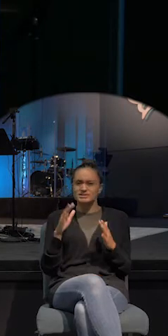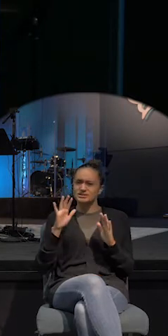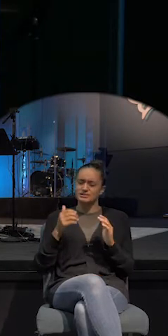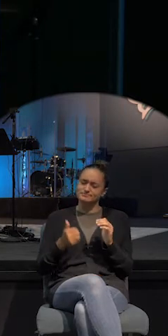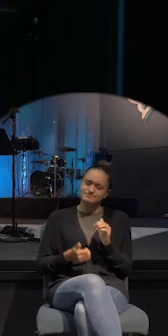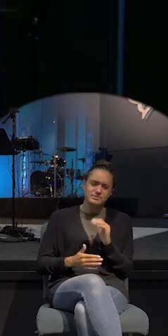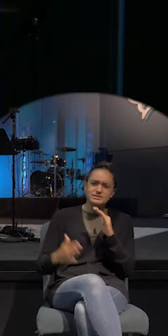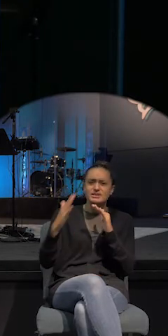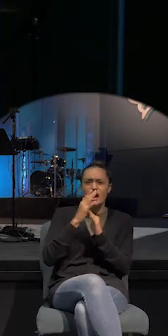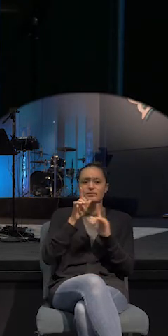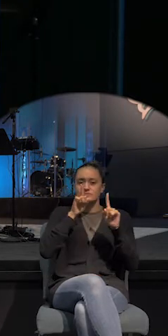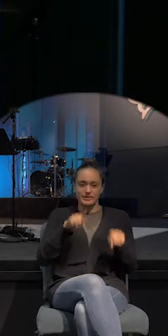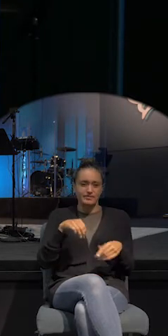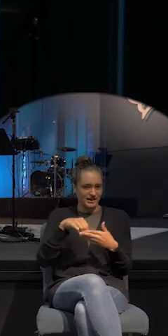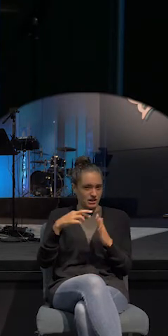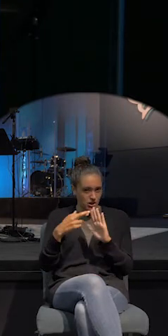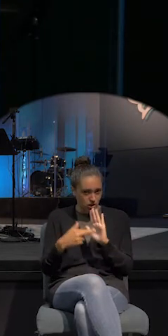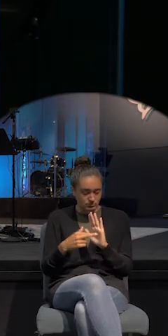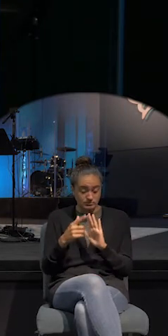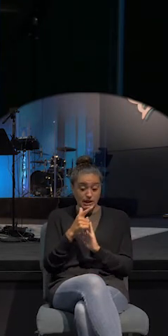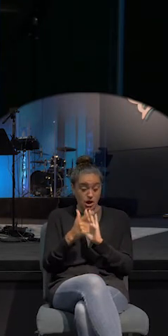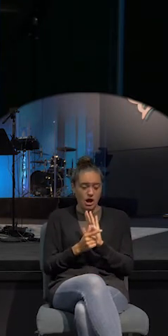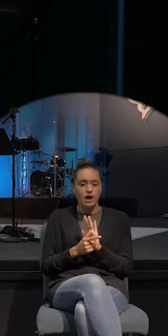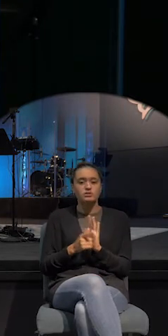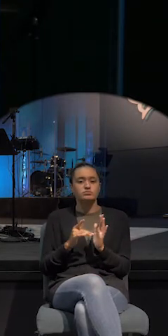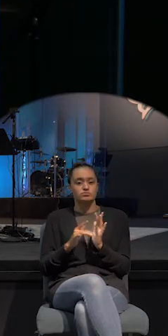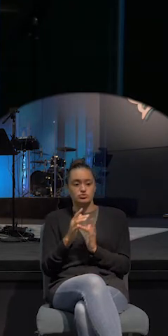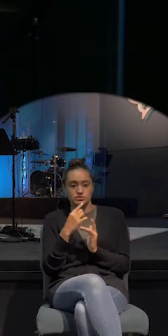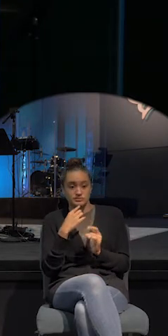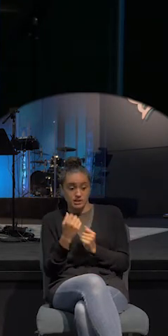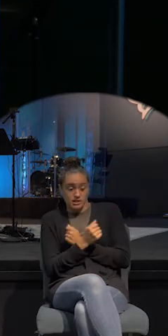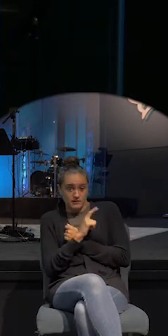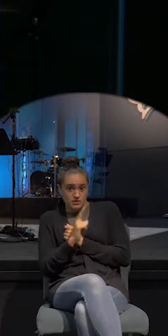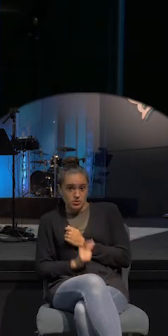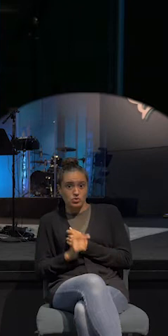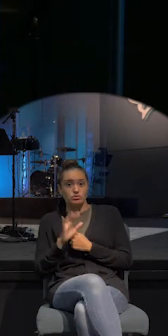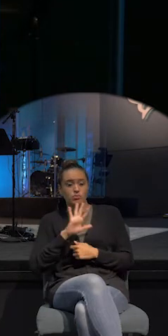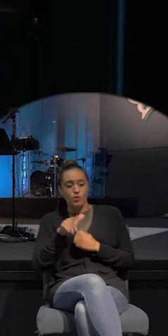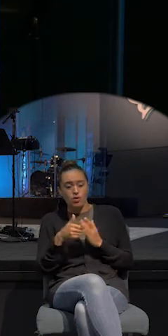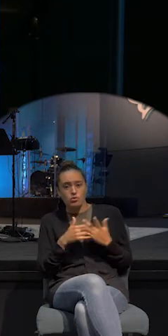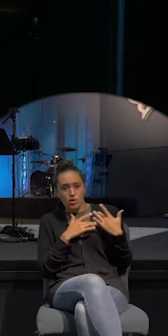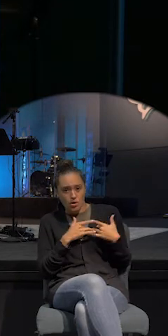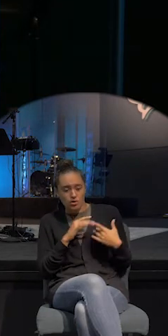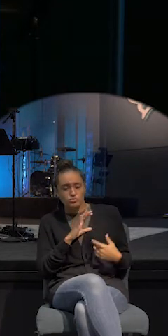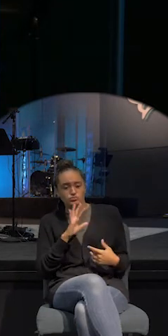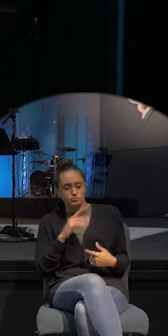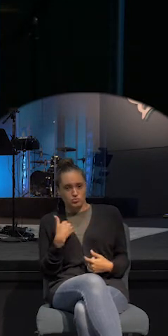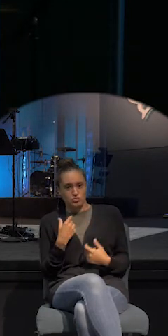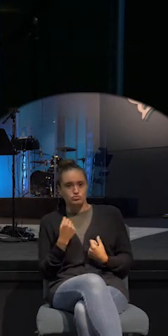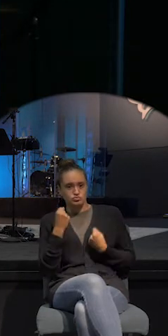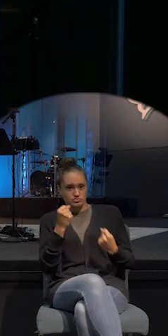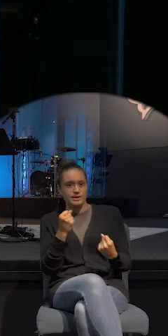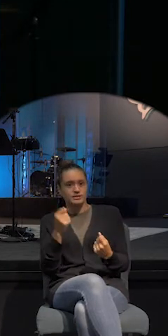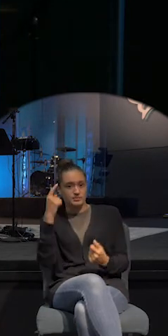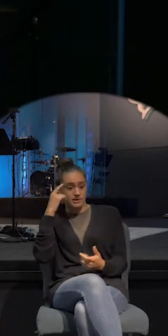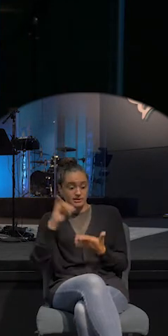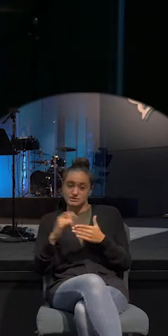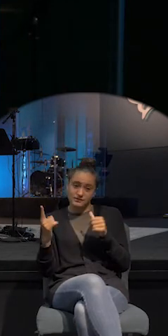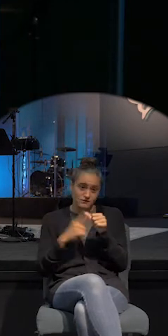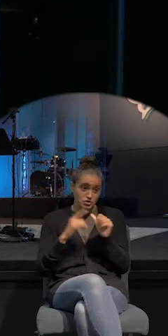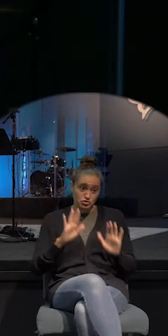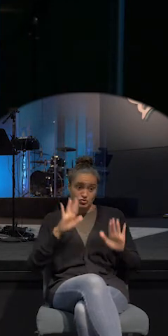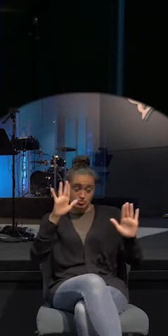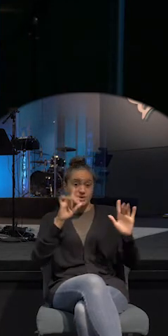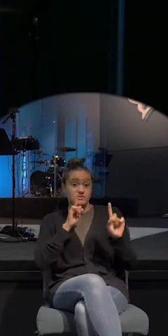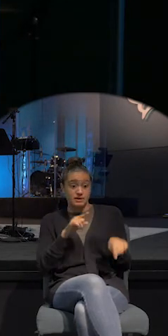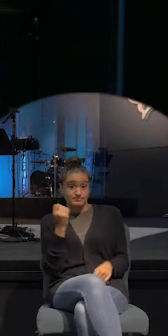greatest commandment in the law? He said, to love the Lord thy God with all your heart, soul, strength, and mind. He said, this is the first and great commandment.